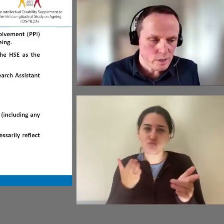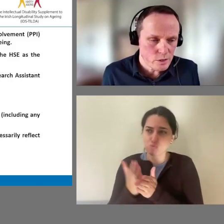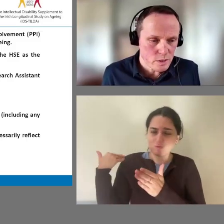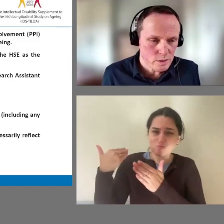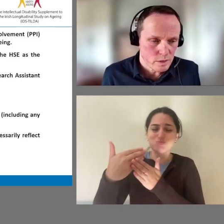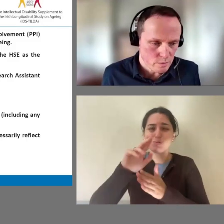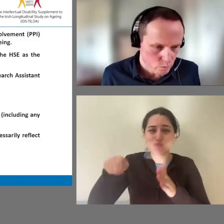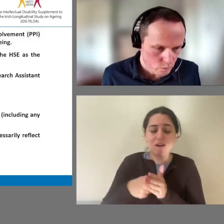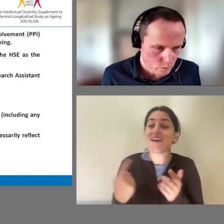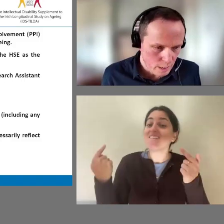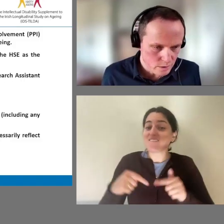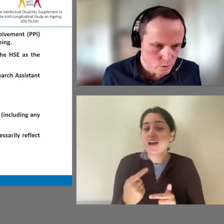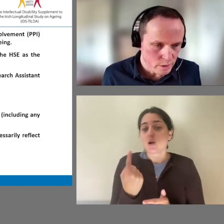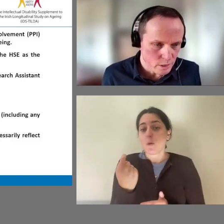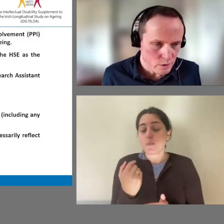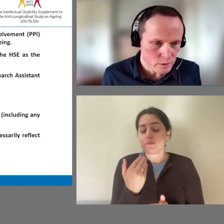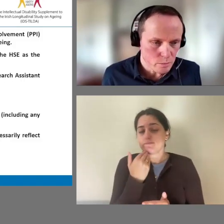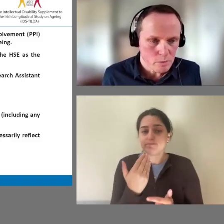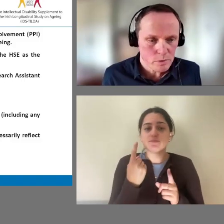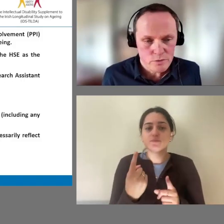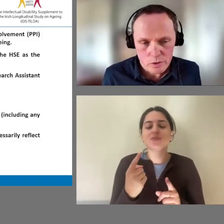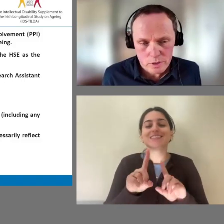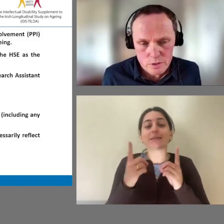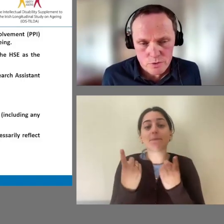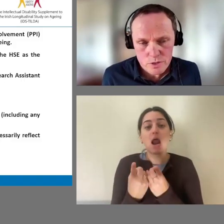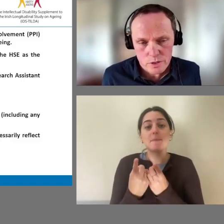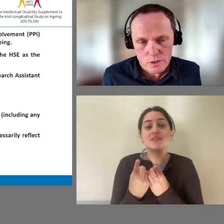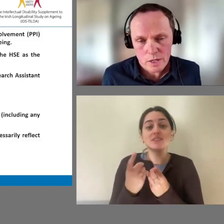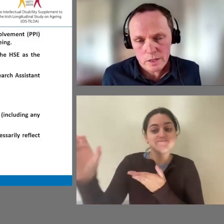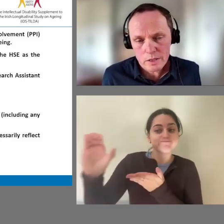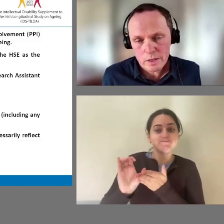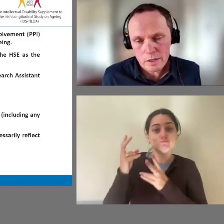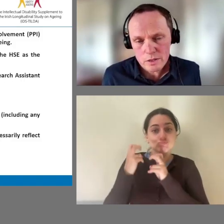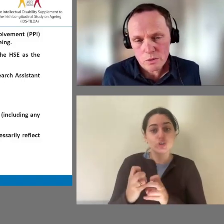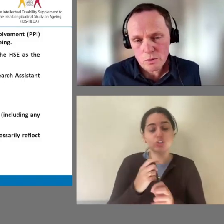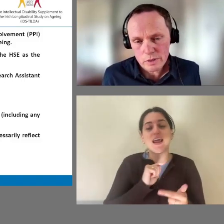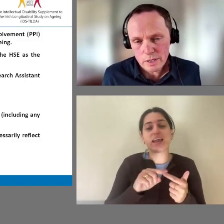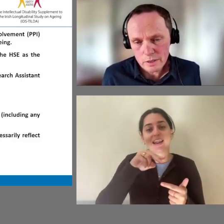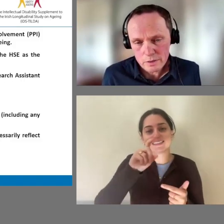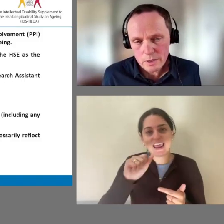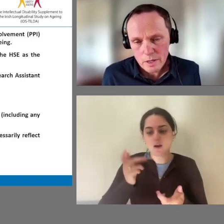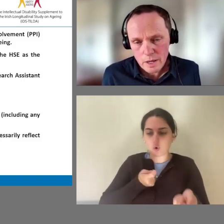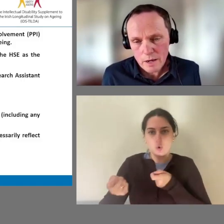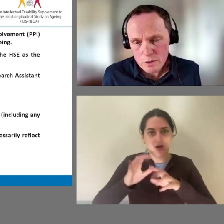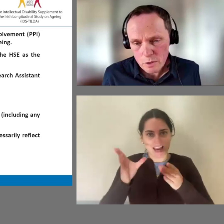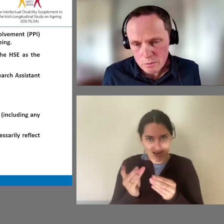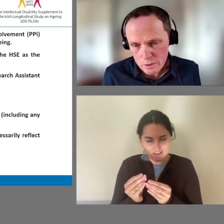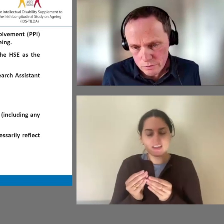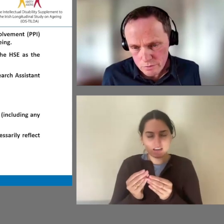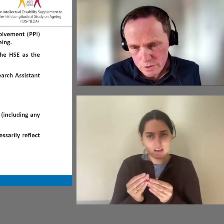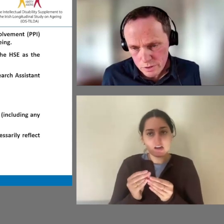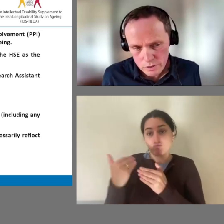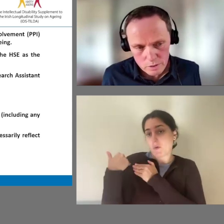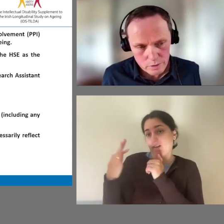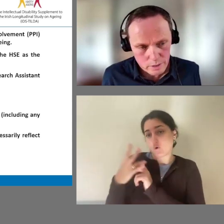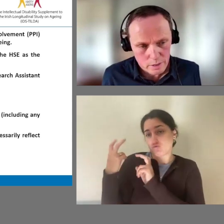And finally, just like as noted earlier on, the department has funded this research and the NDA has coordinated it. Responsibility